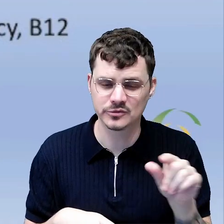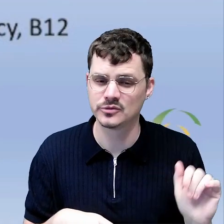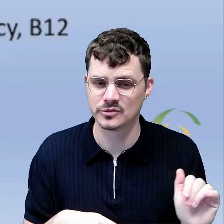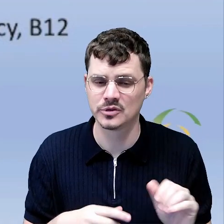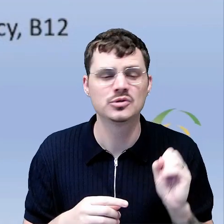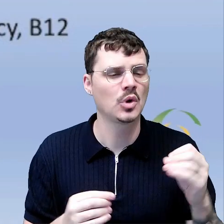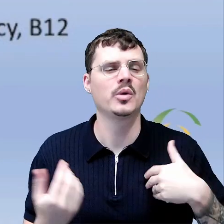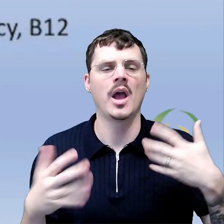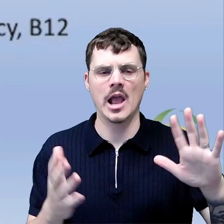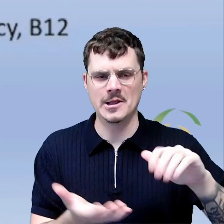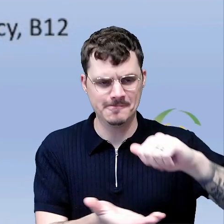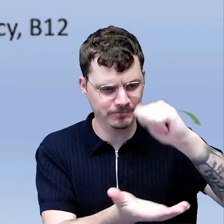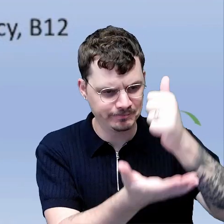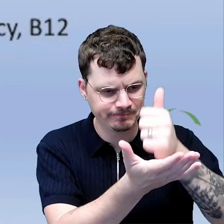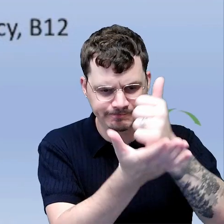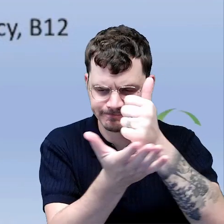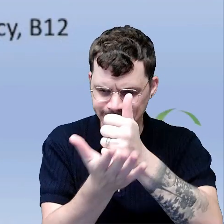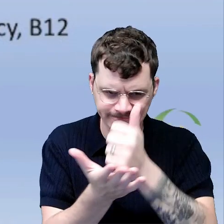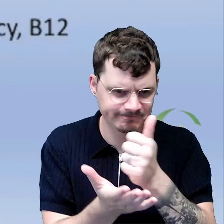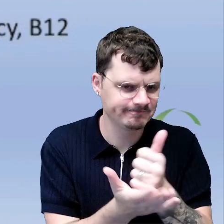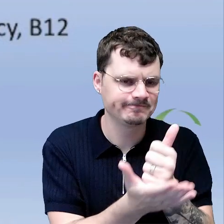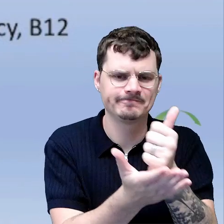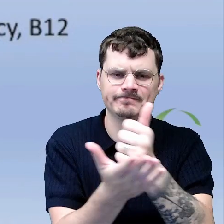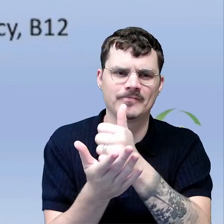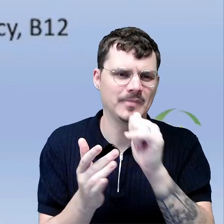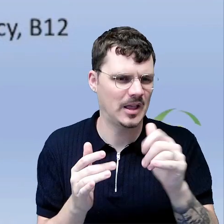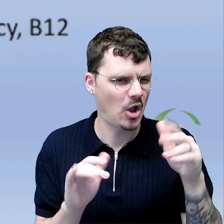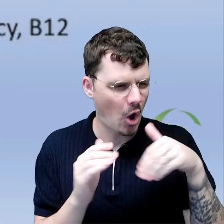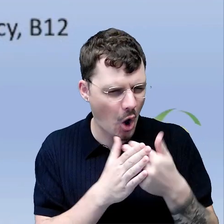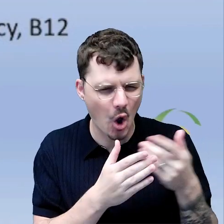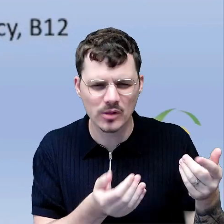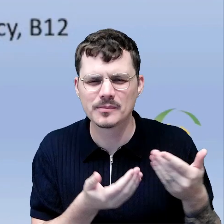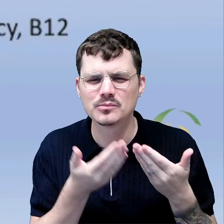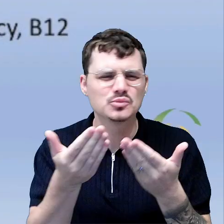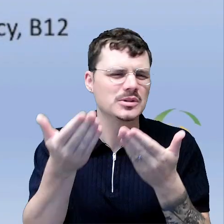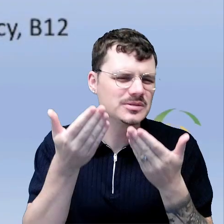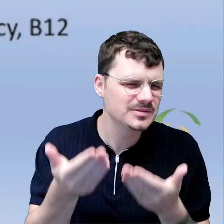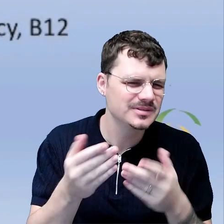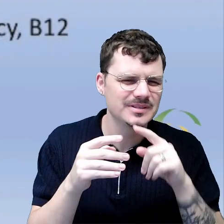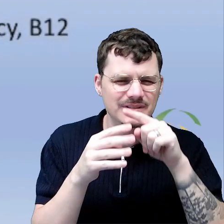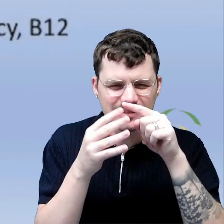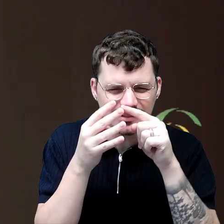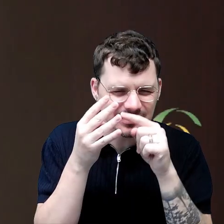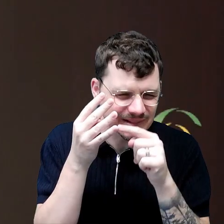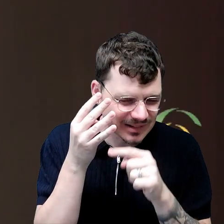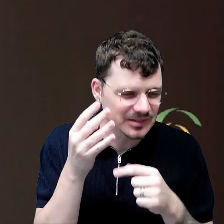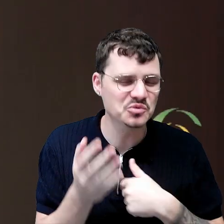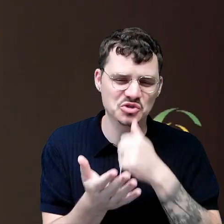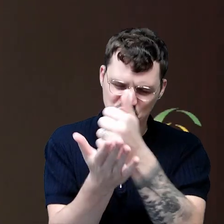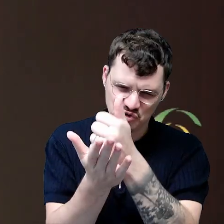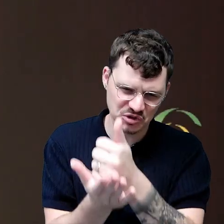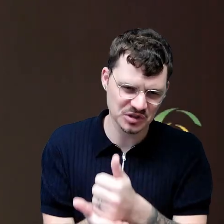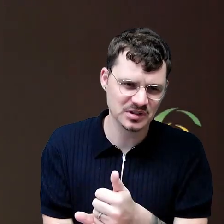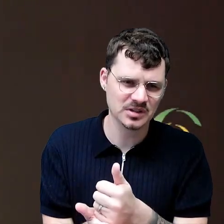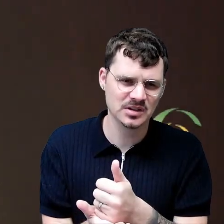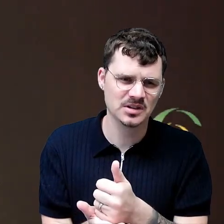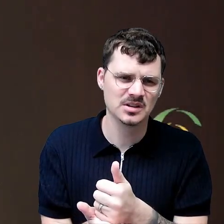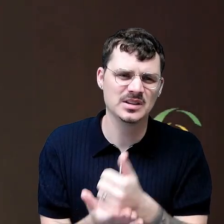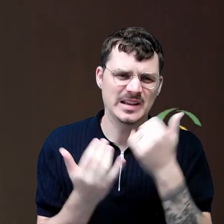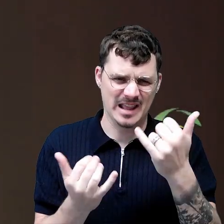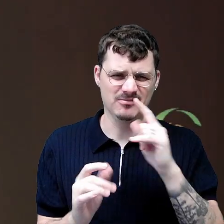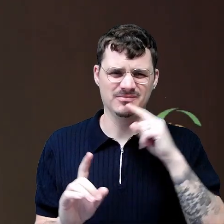So we treat all this stuff that presented all these sideways sorts of ways. Does it